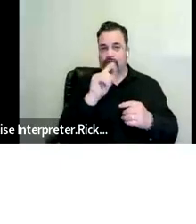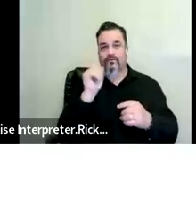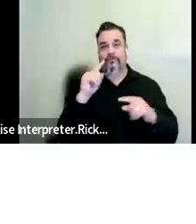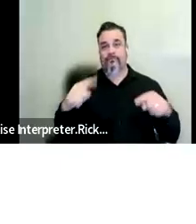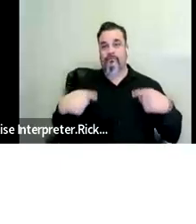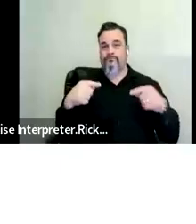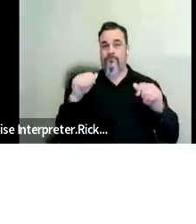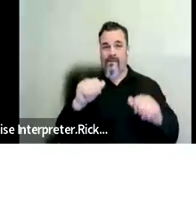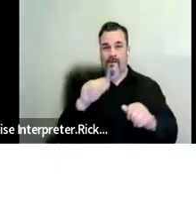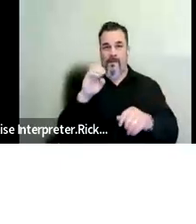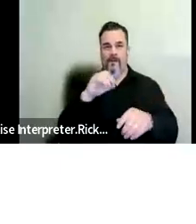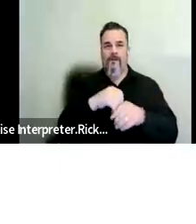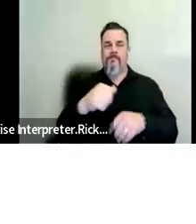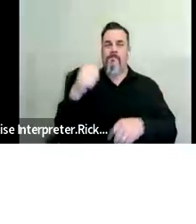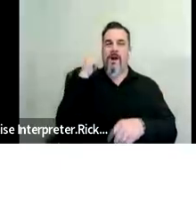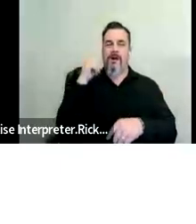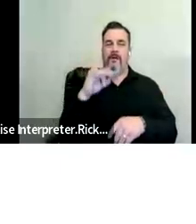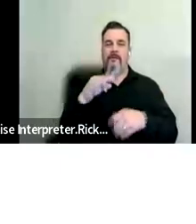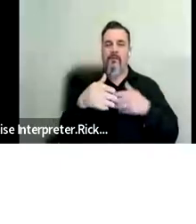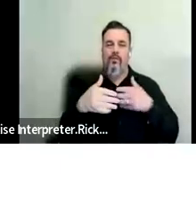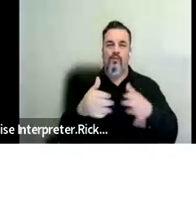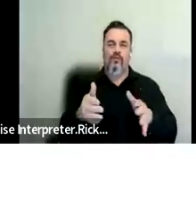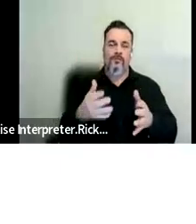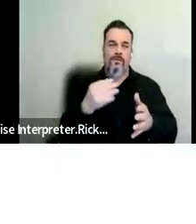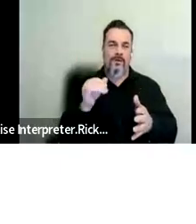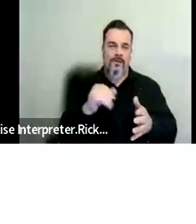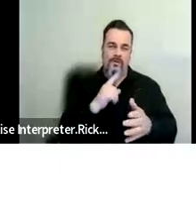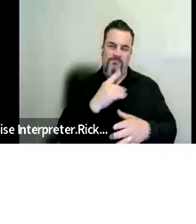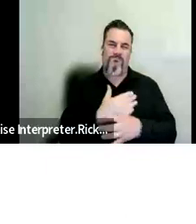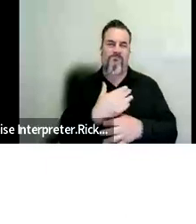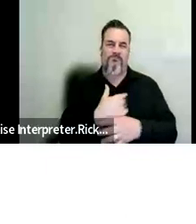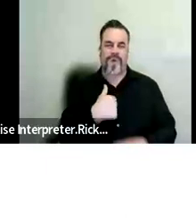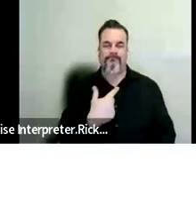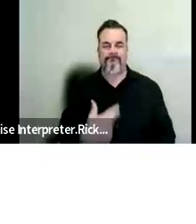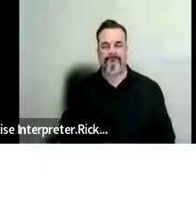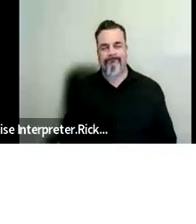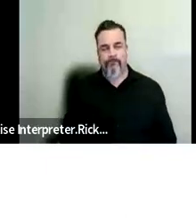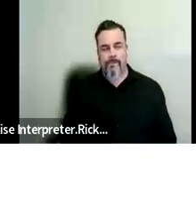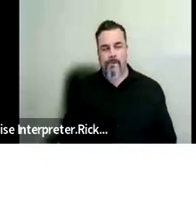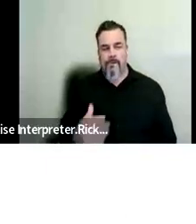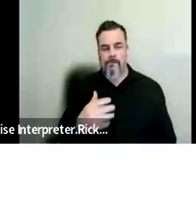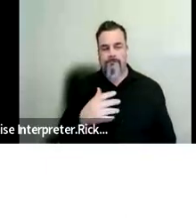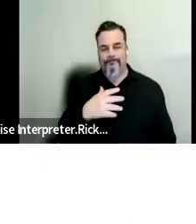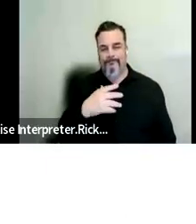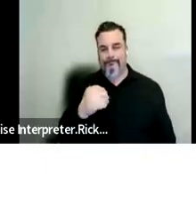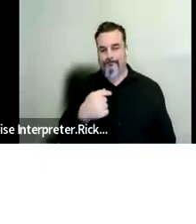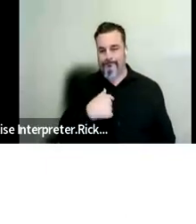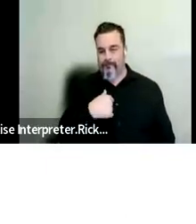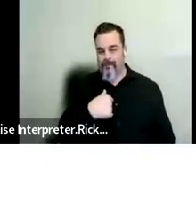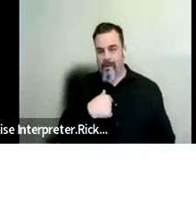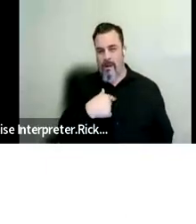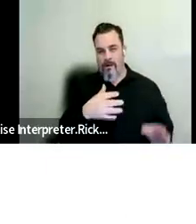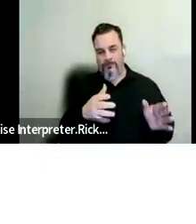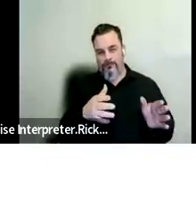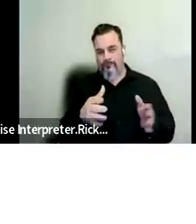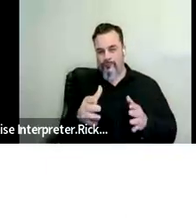person could be was in the back of the room. And that really bothered me, and I shifted it for her.